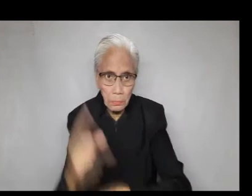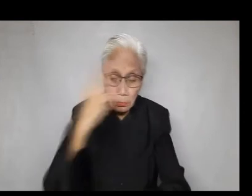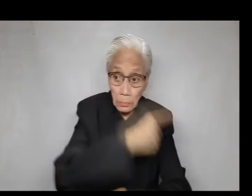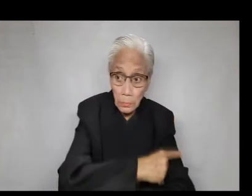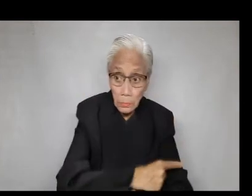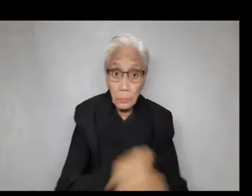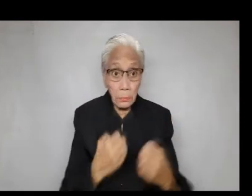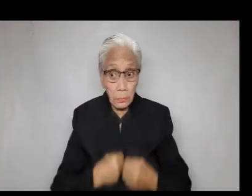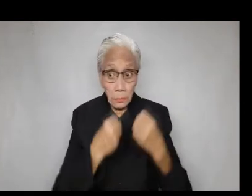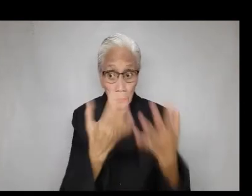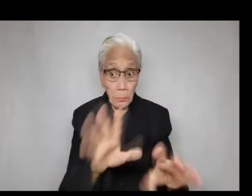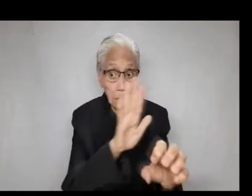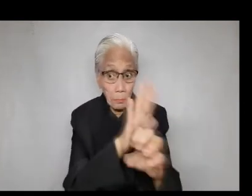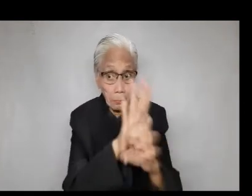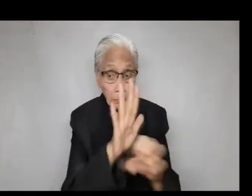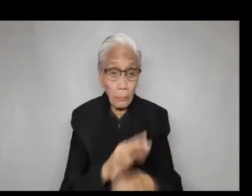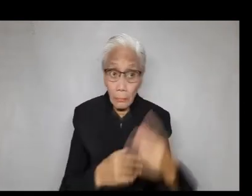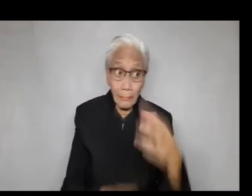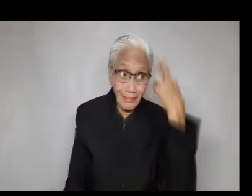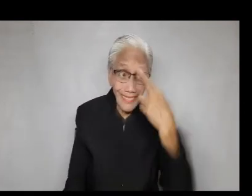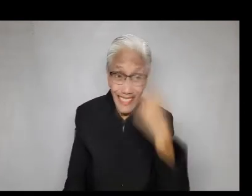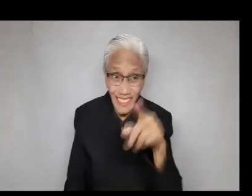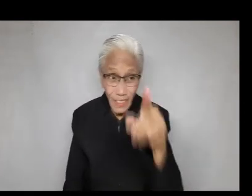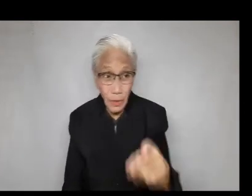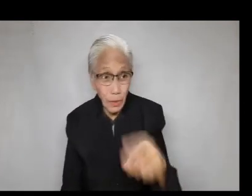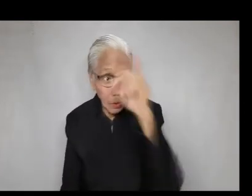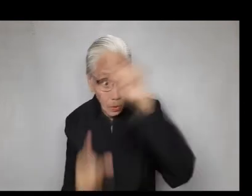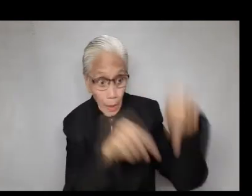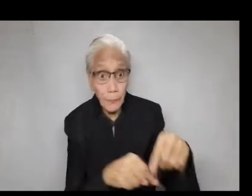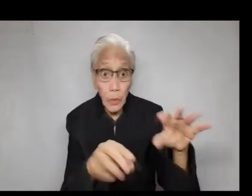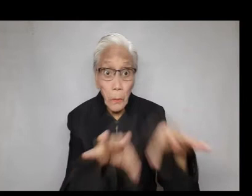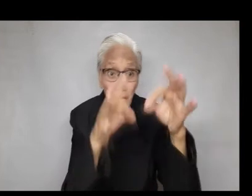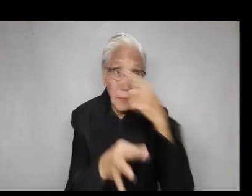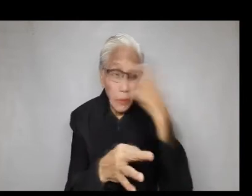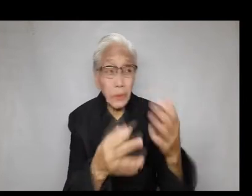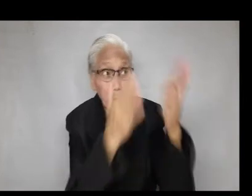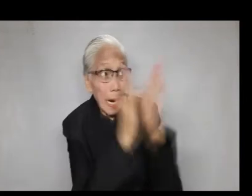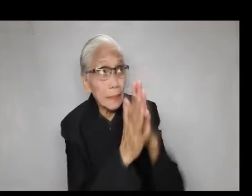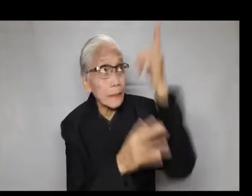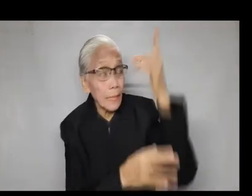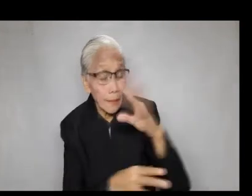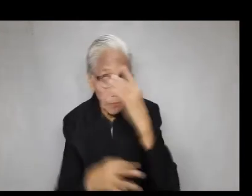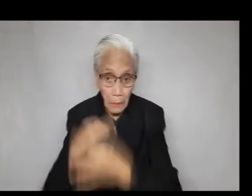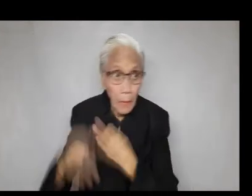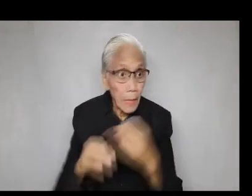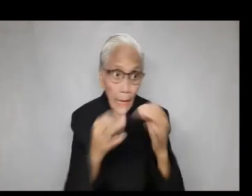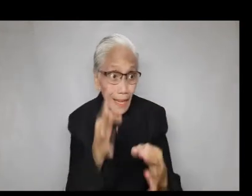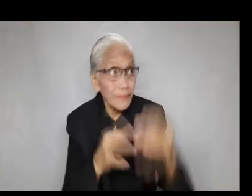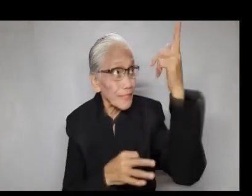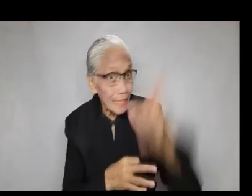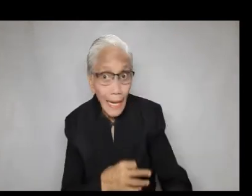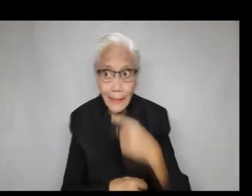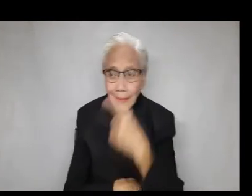This has a very subtle day-to-day expression. For example, the reason you go to Mass is because you